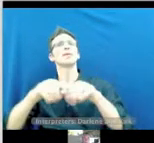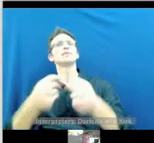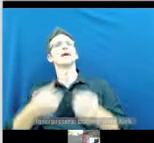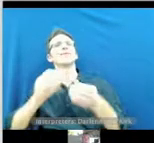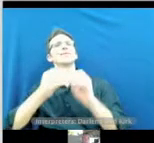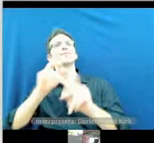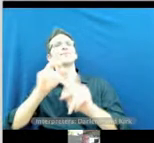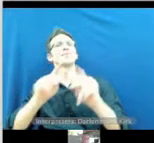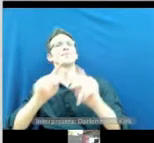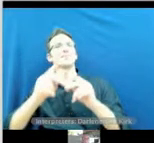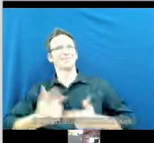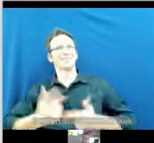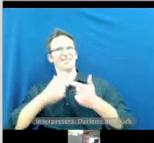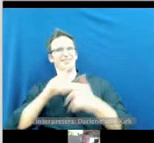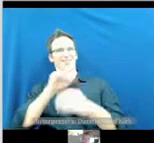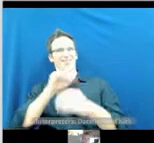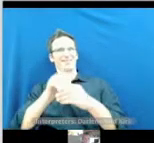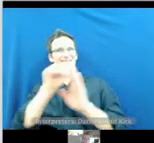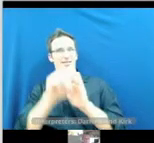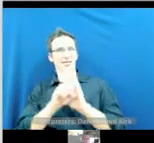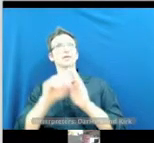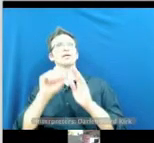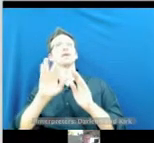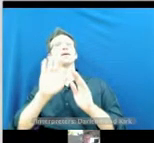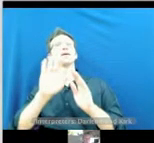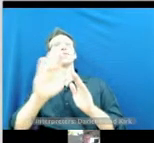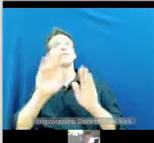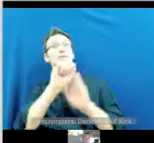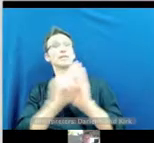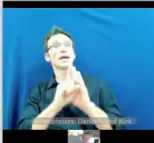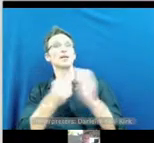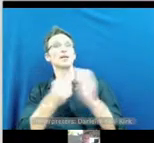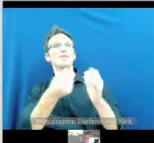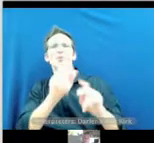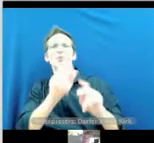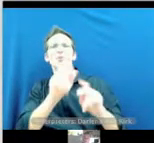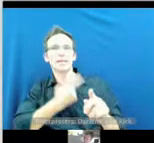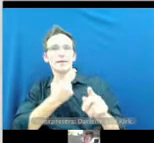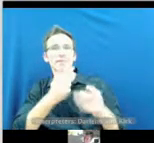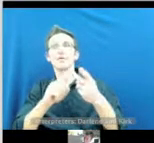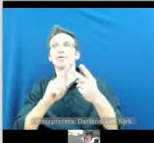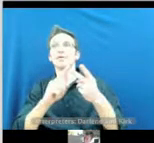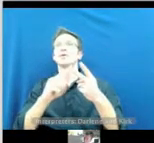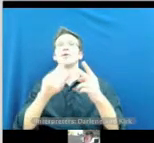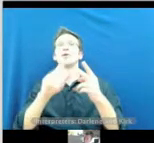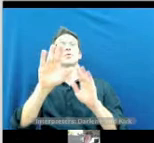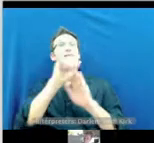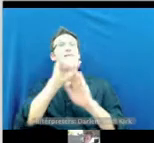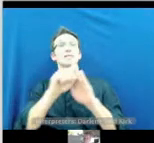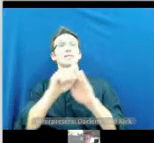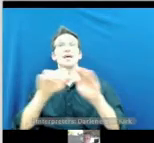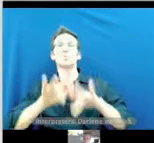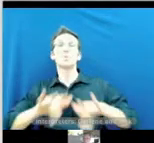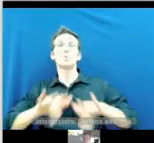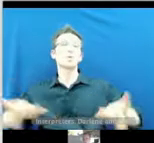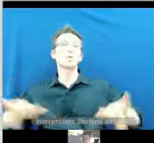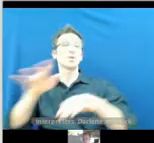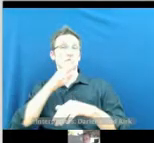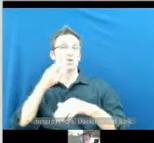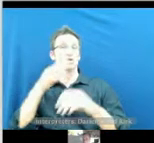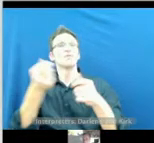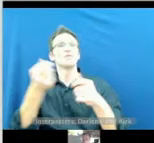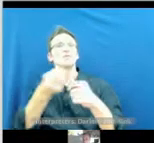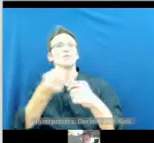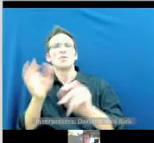that state. So if you have a smaller state or a more rural state with less numbers of people, there definitely be less numbers